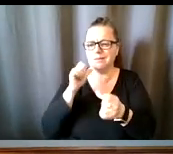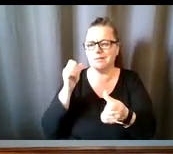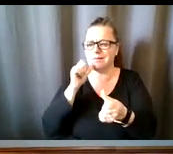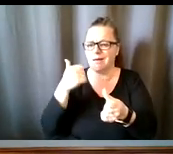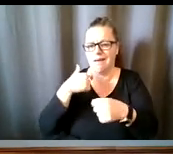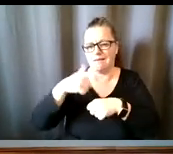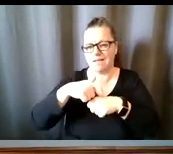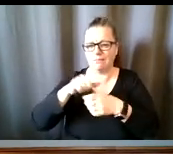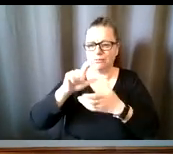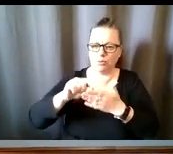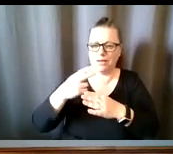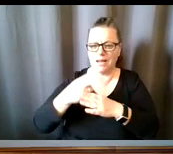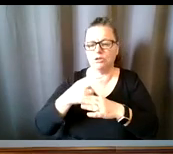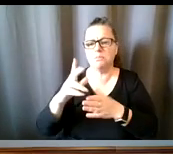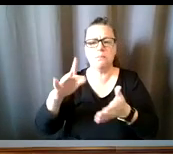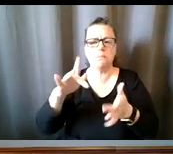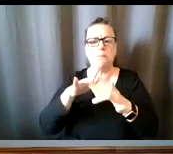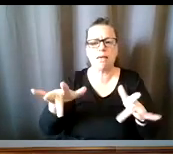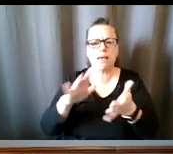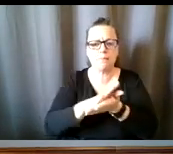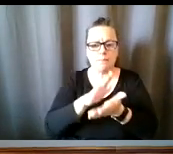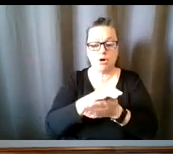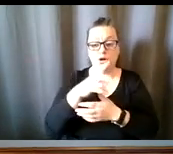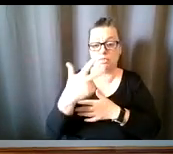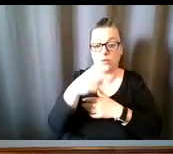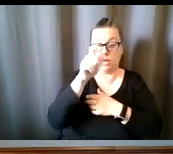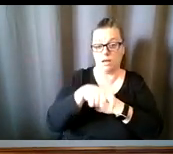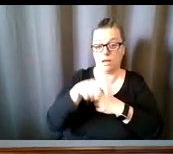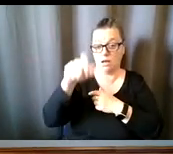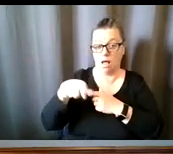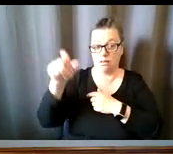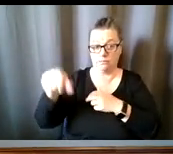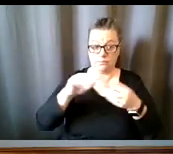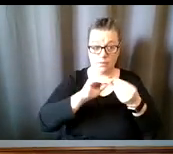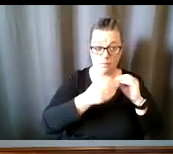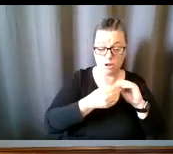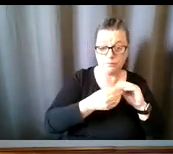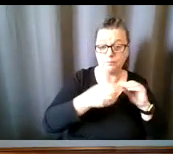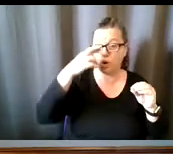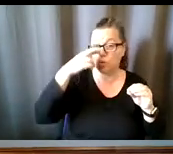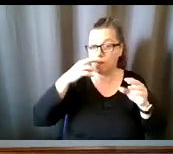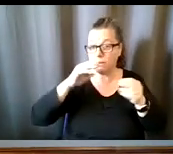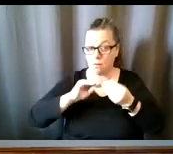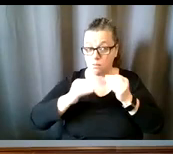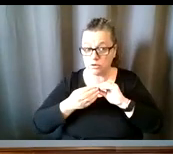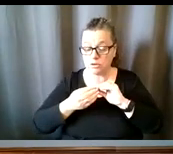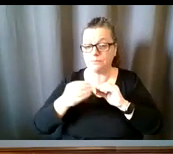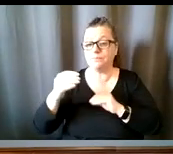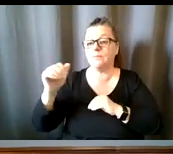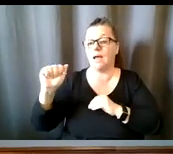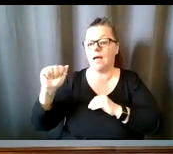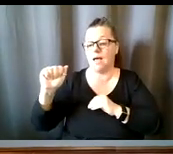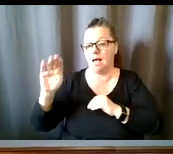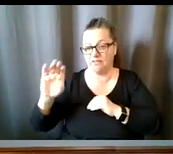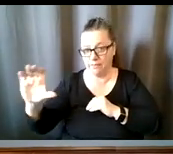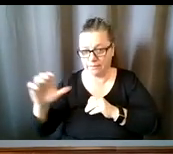out and use it. So blank sheet of paper is fine. We're going to have 3 columns. First column is going to be numbers. The second column is going to be Roman numerals. And the third is going to be alphabet.